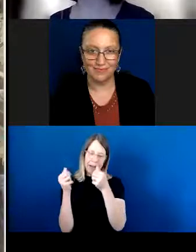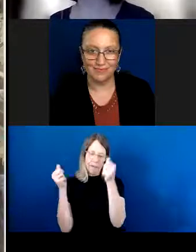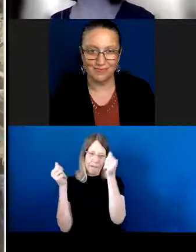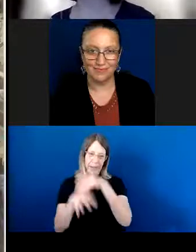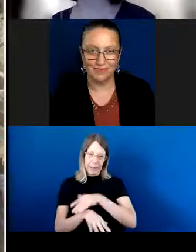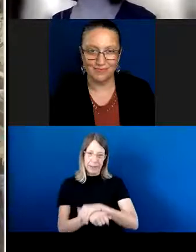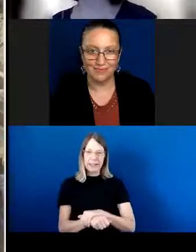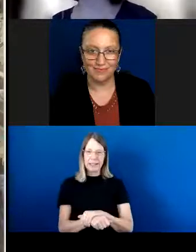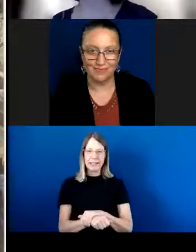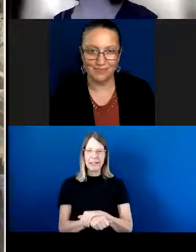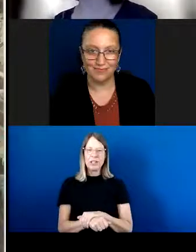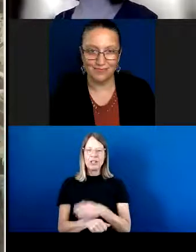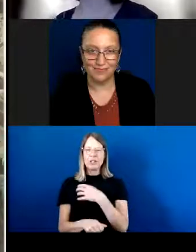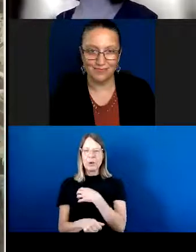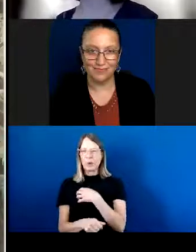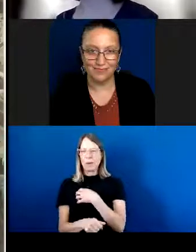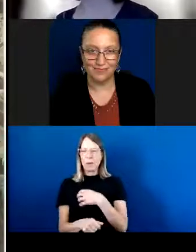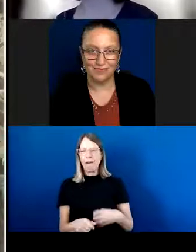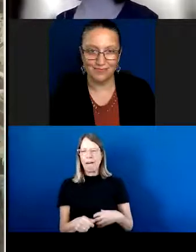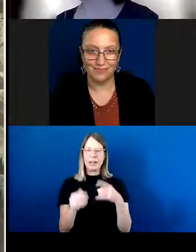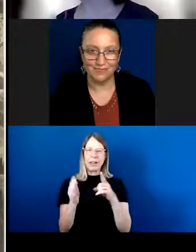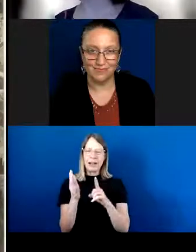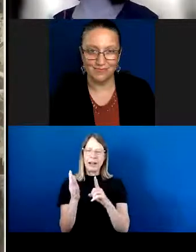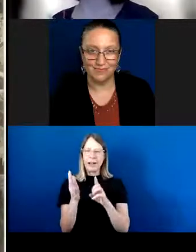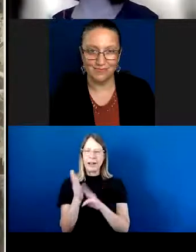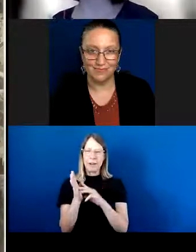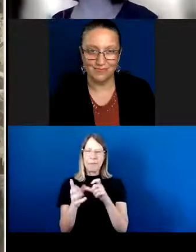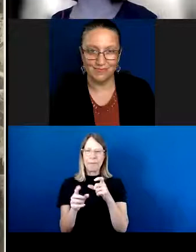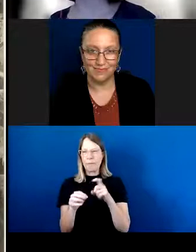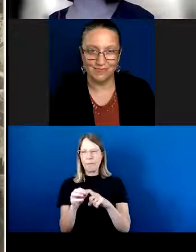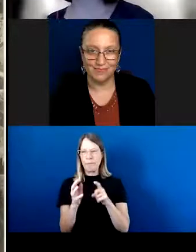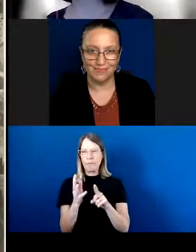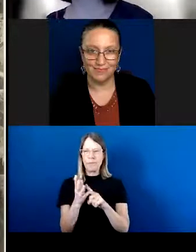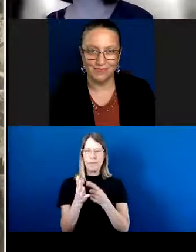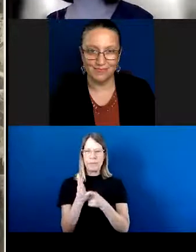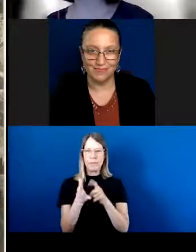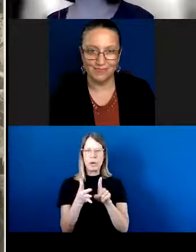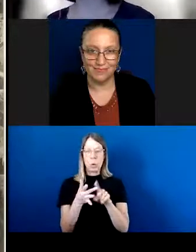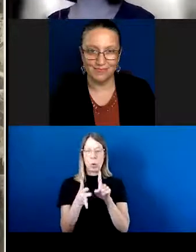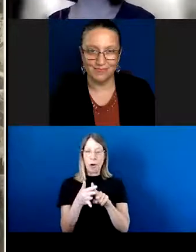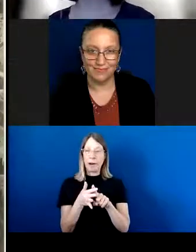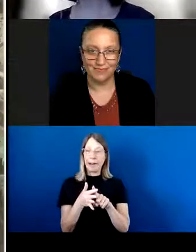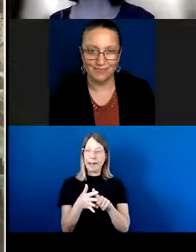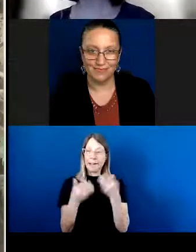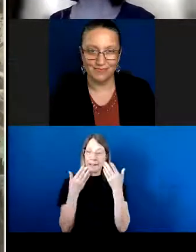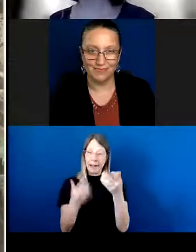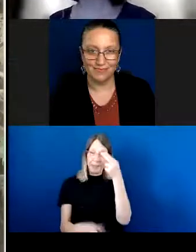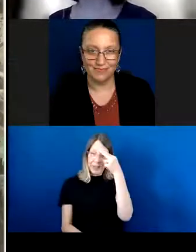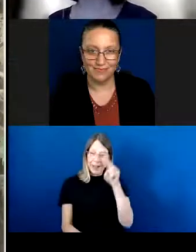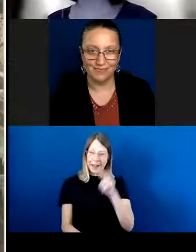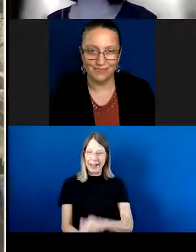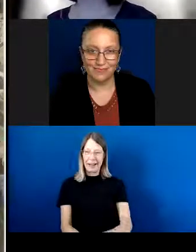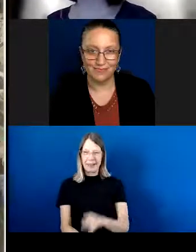and ambitiously named the space after London's Hyde Park. I say ambitiously, as our park is only 16